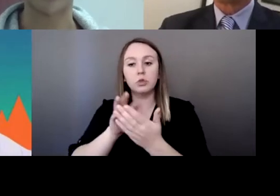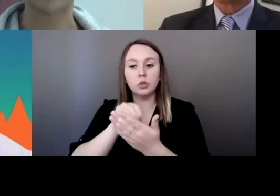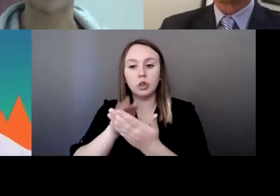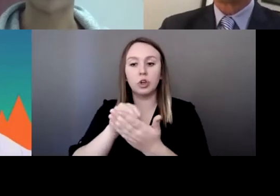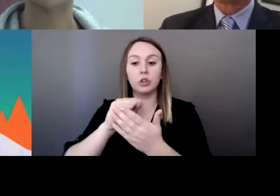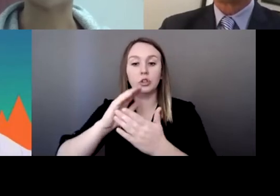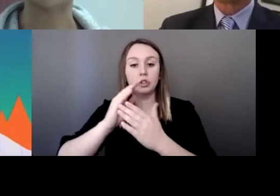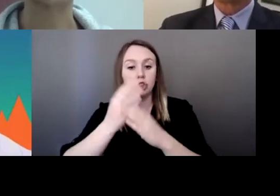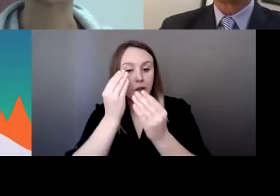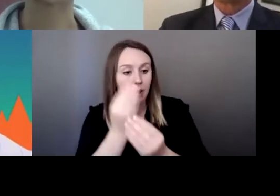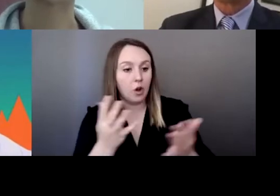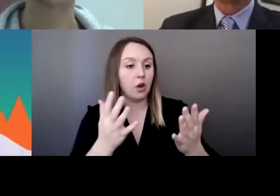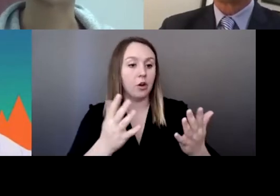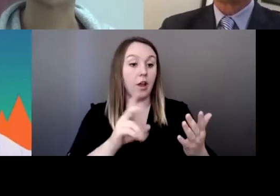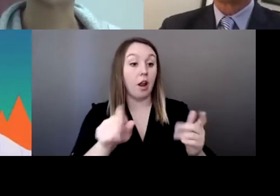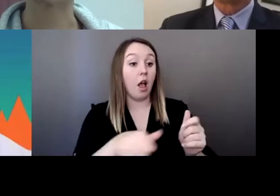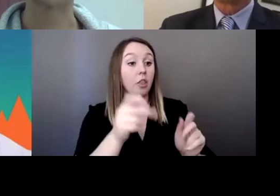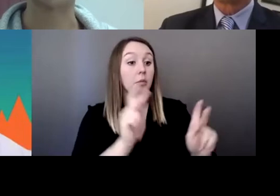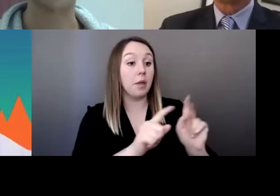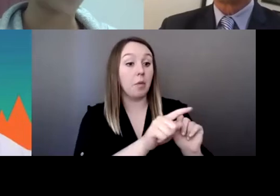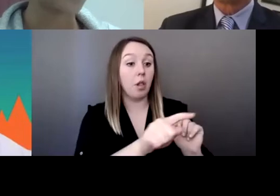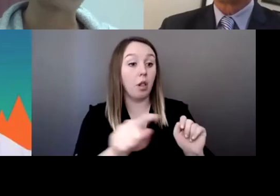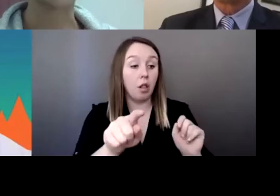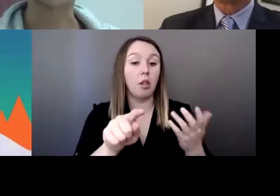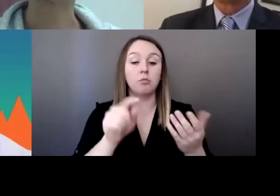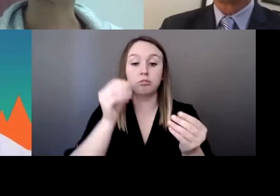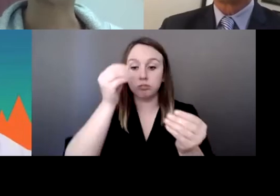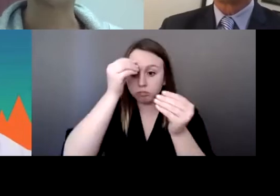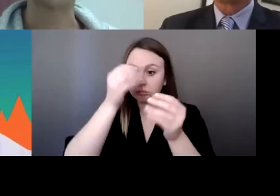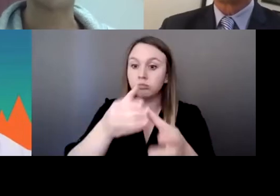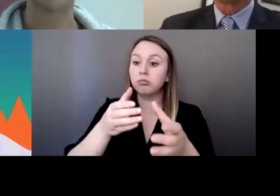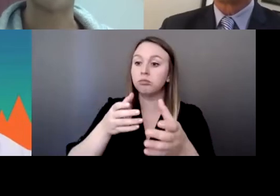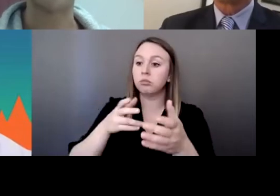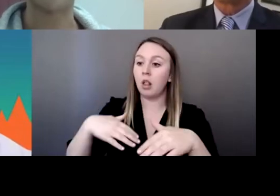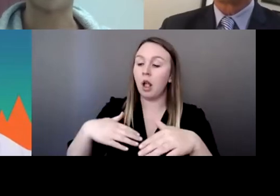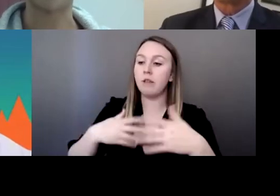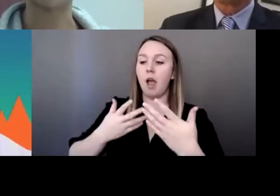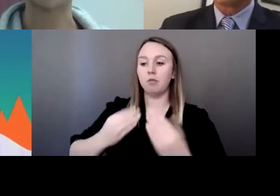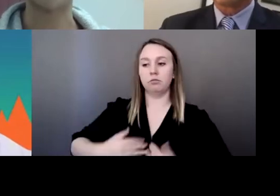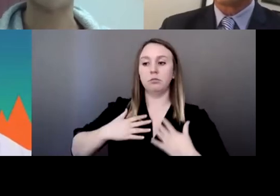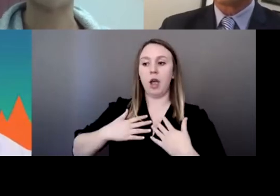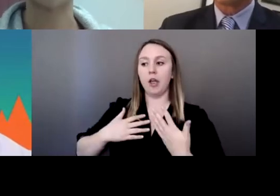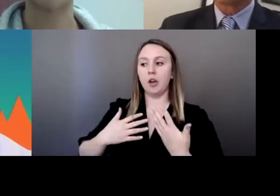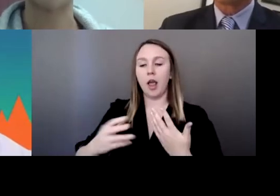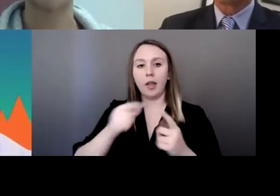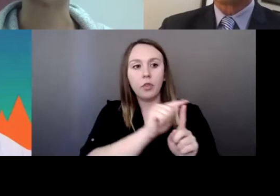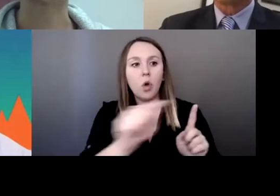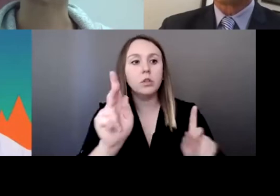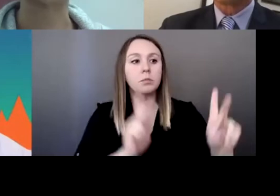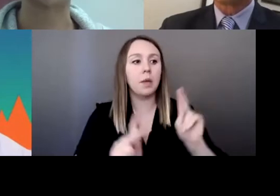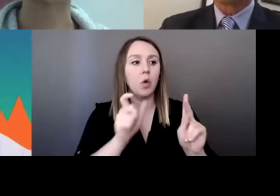inspiring everybody else that's not quite up to where they're comfortable in their own skin, and or sharing their